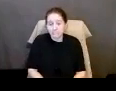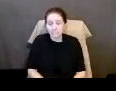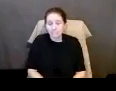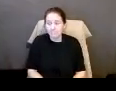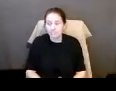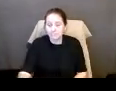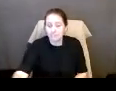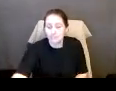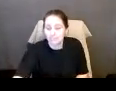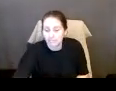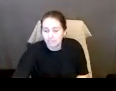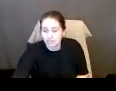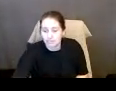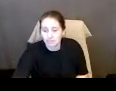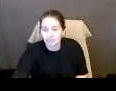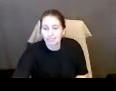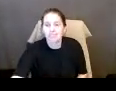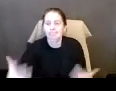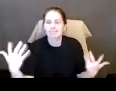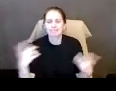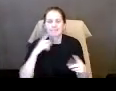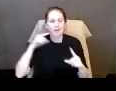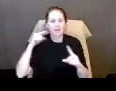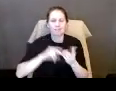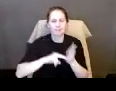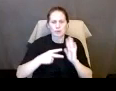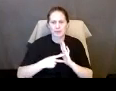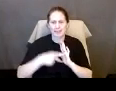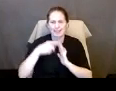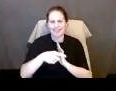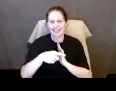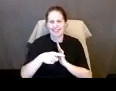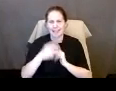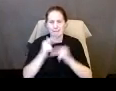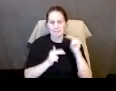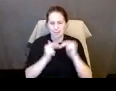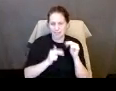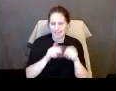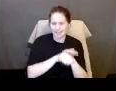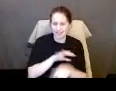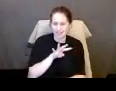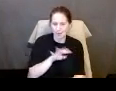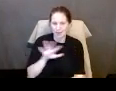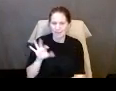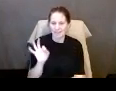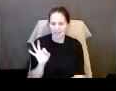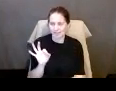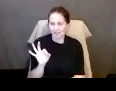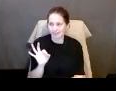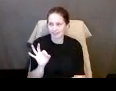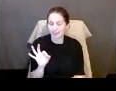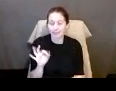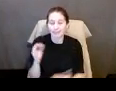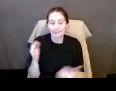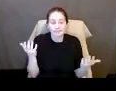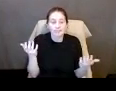So what is the purpose of these buildings at sites 4, 5, and 9? We